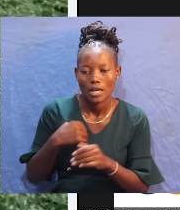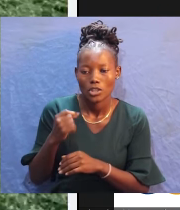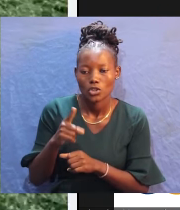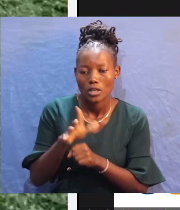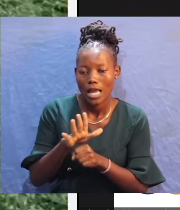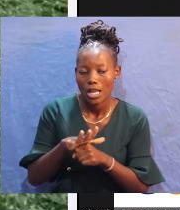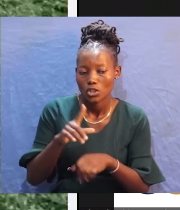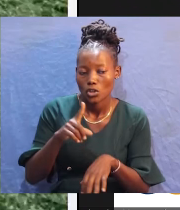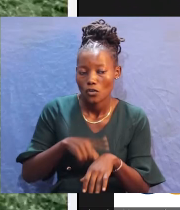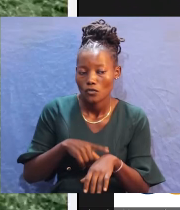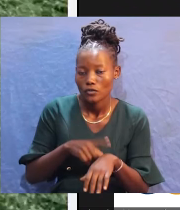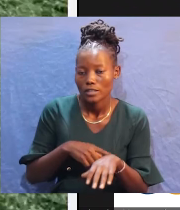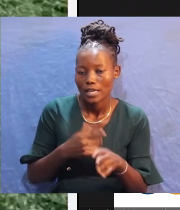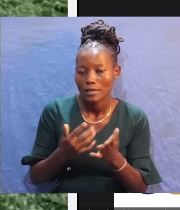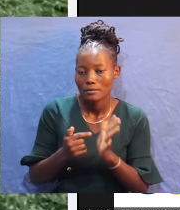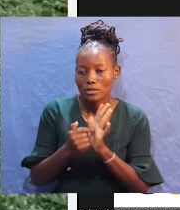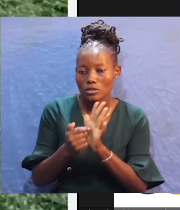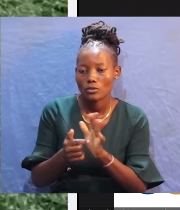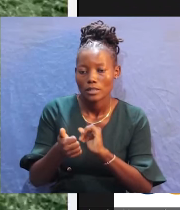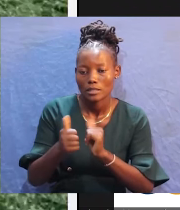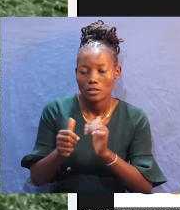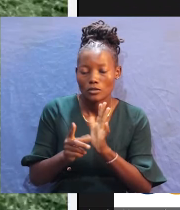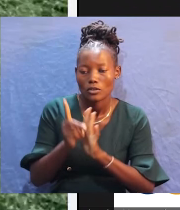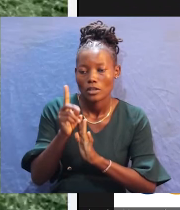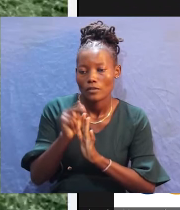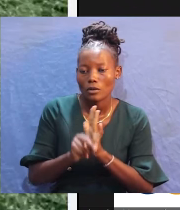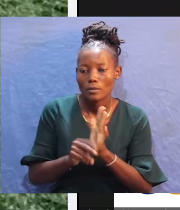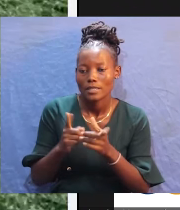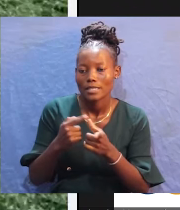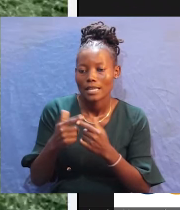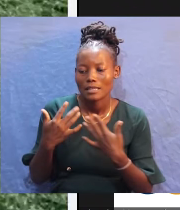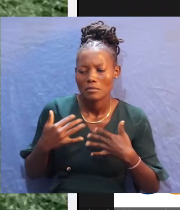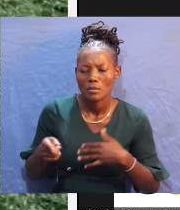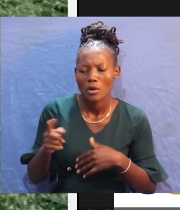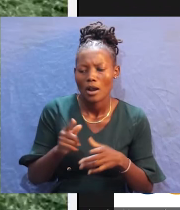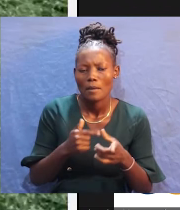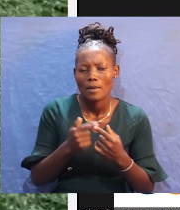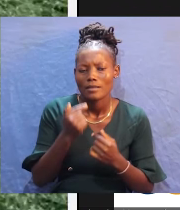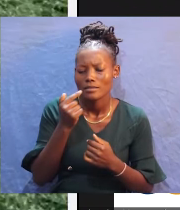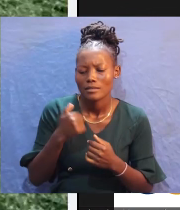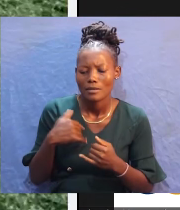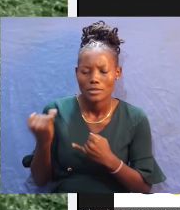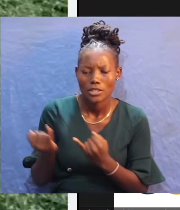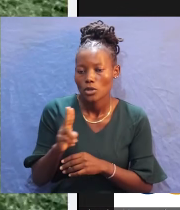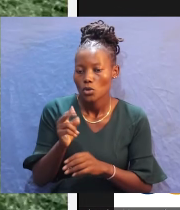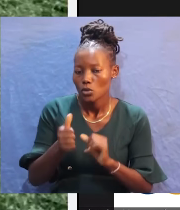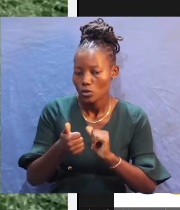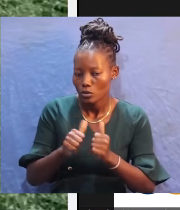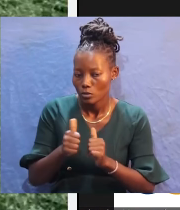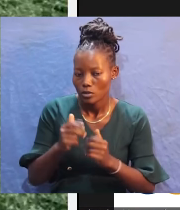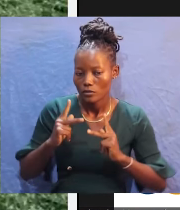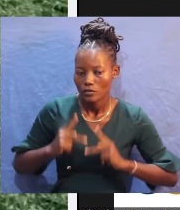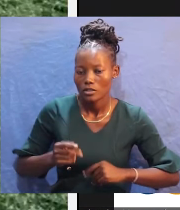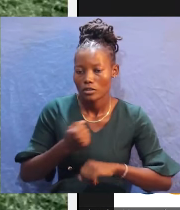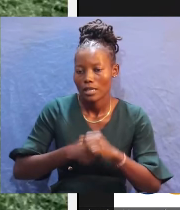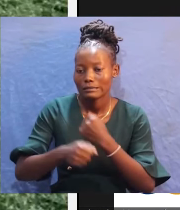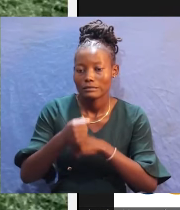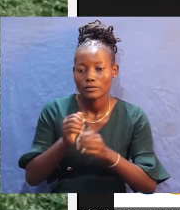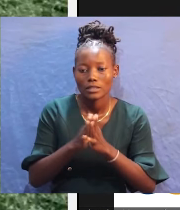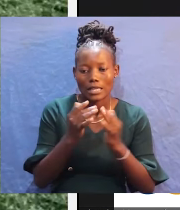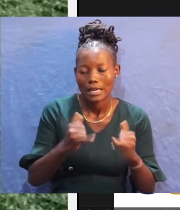been presenting about sport for development and people come and coaches come and say, oh, I have been using this, but I just didn't know that it was called like